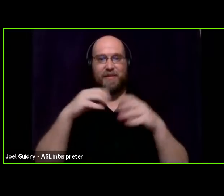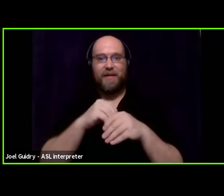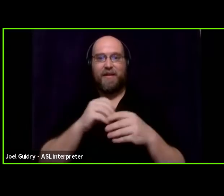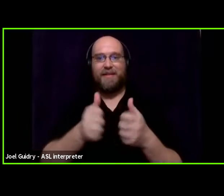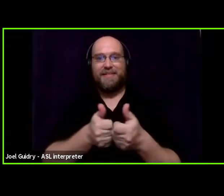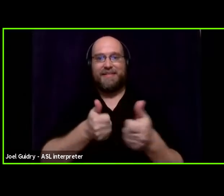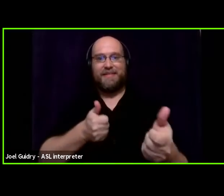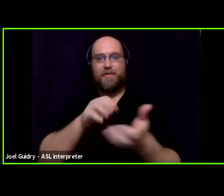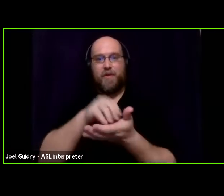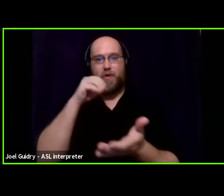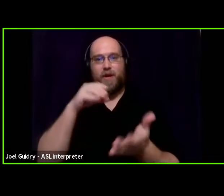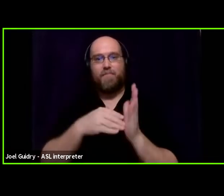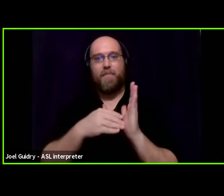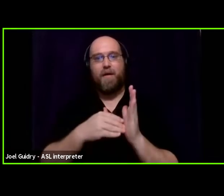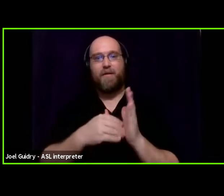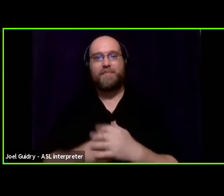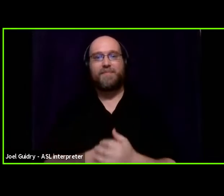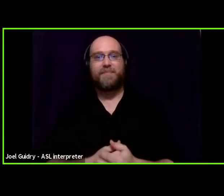are better prepared.